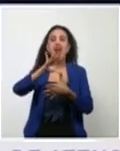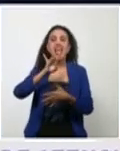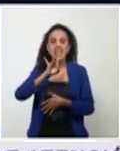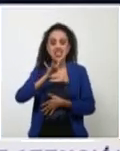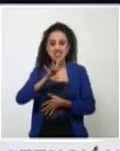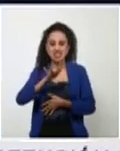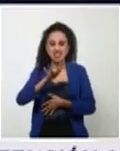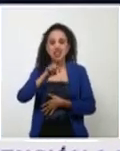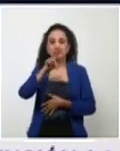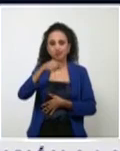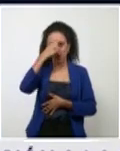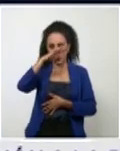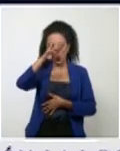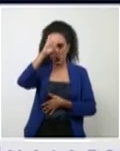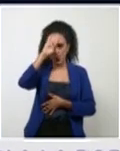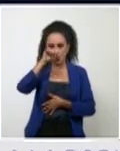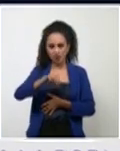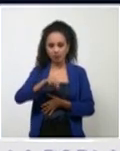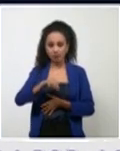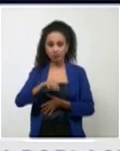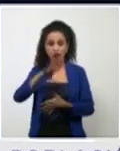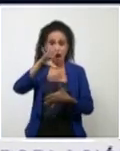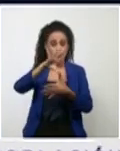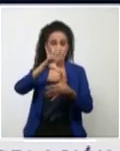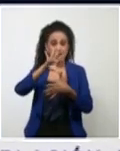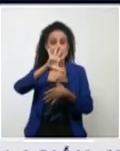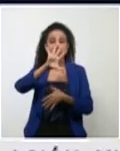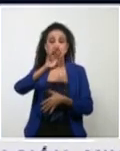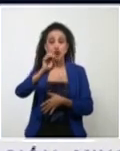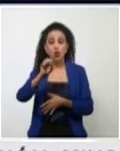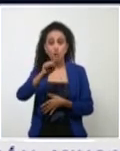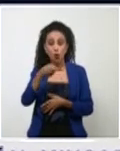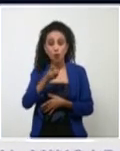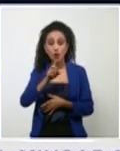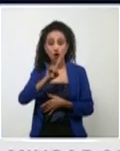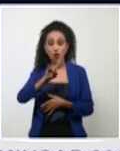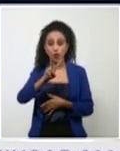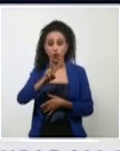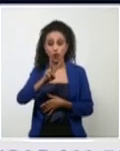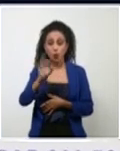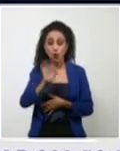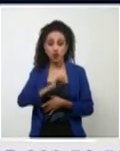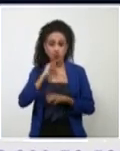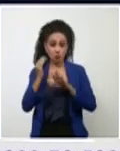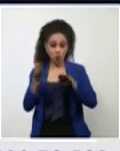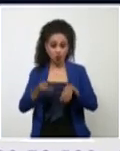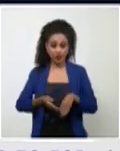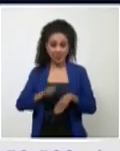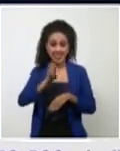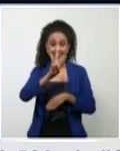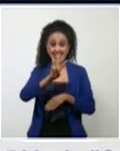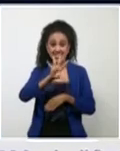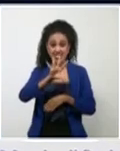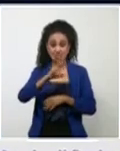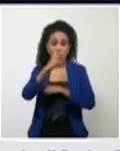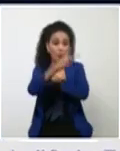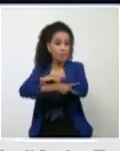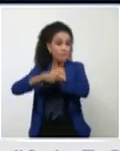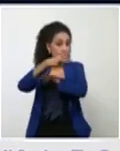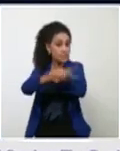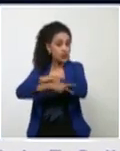Americas. The lethality in the region stands at 5.82%, and of the 35